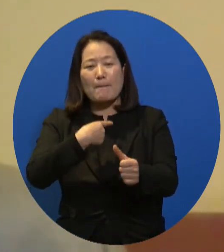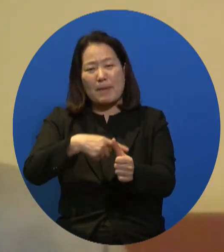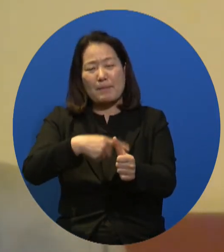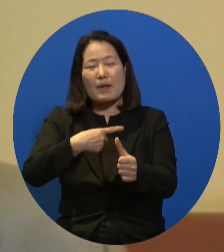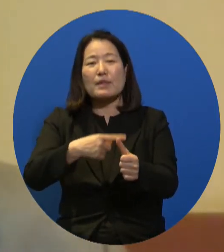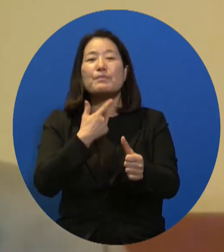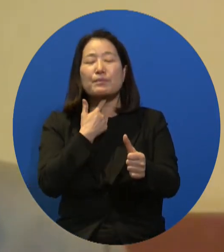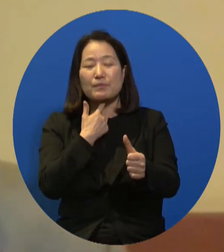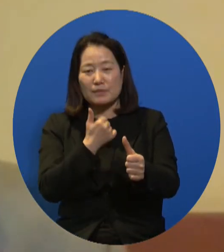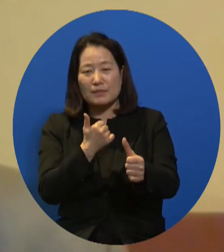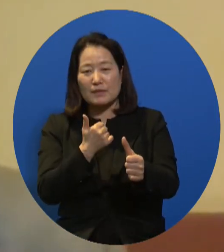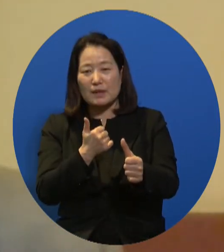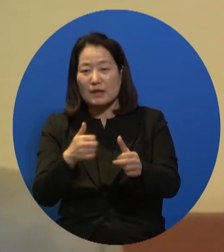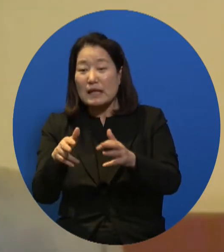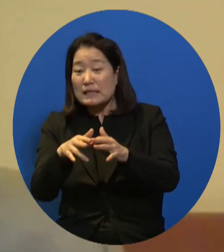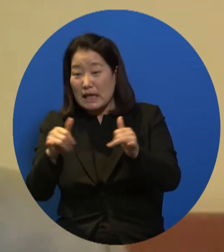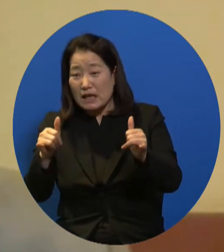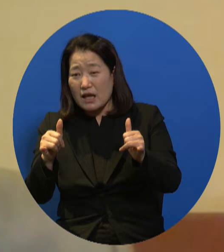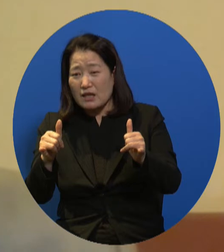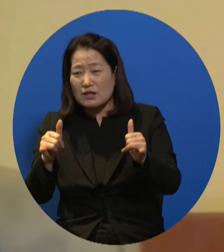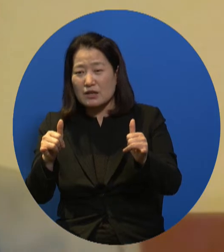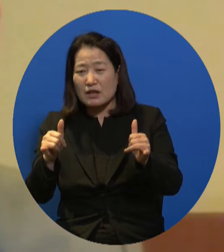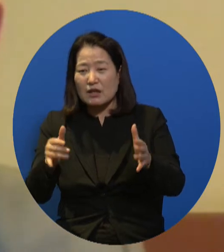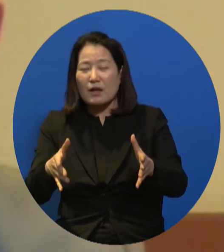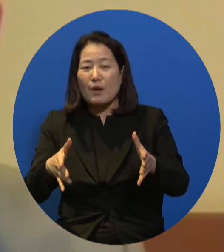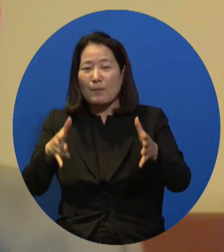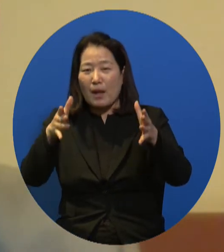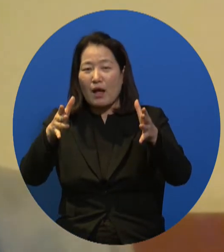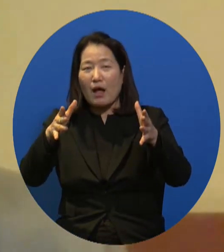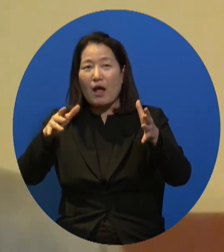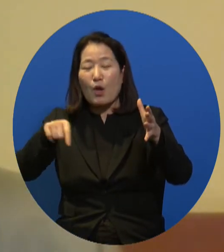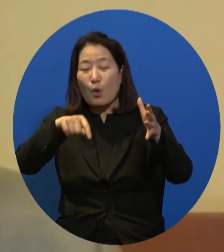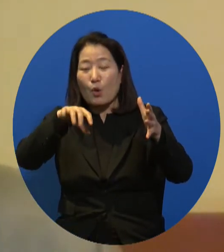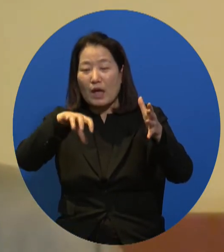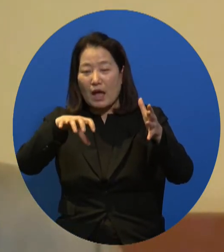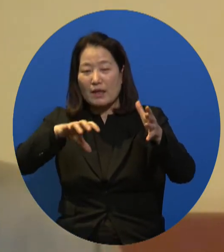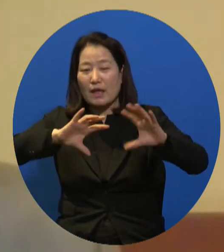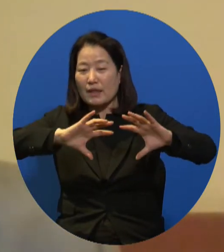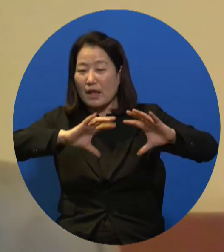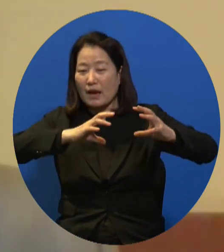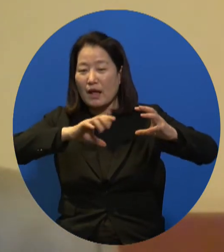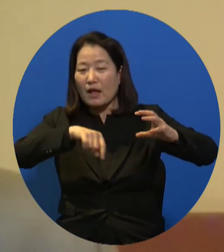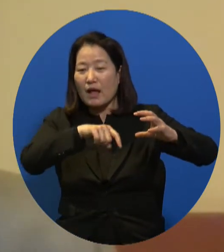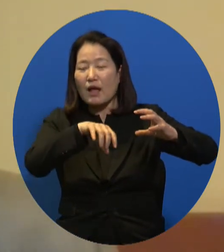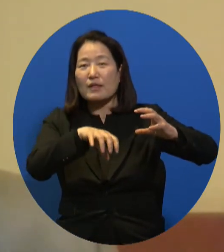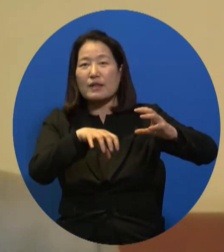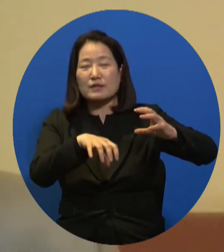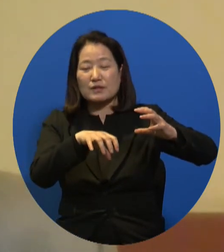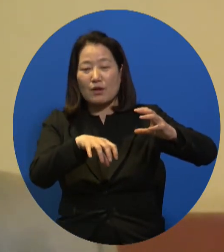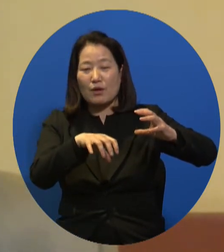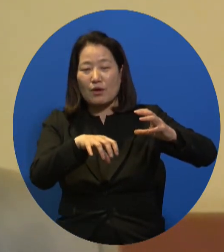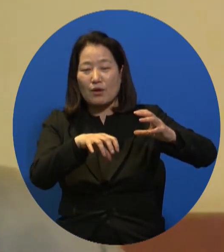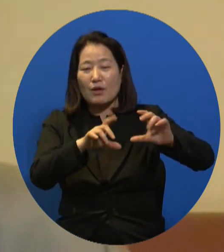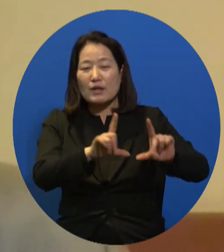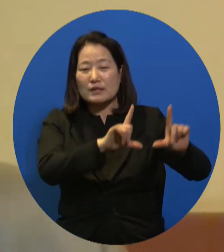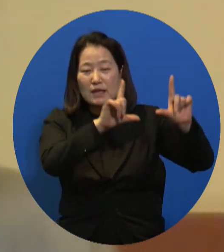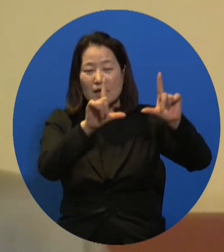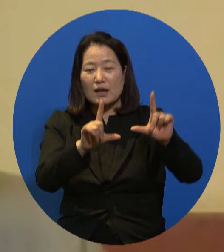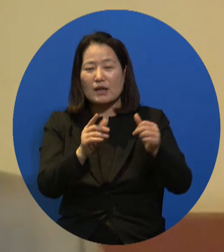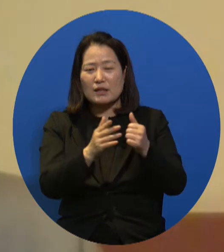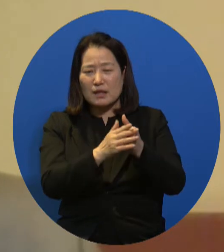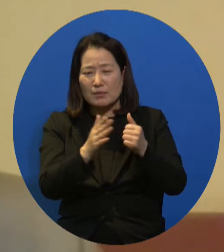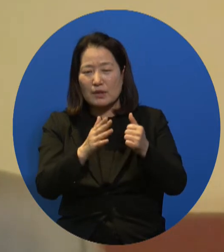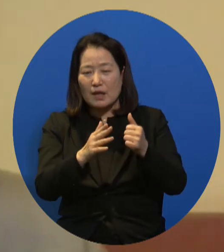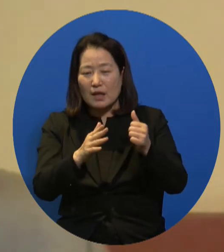with disabilities across the relatively small country. With a population of around 9 million, we